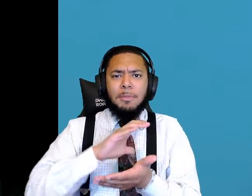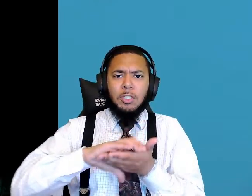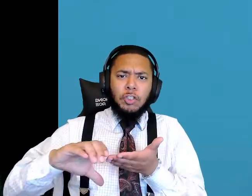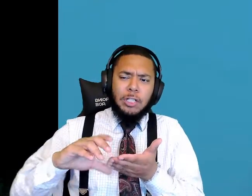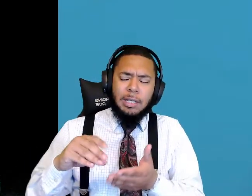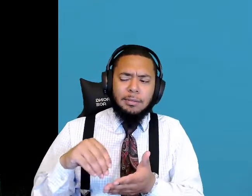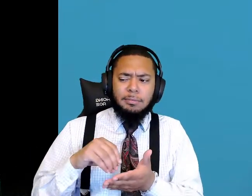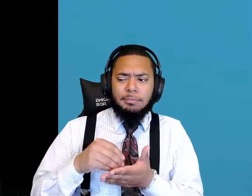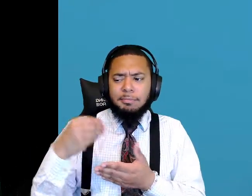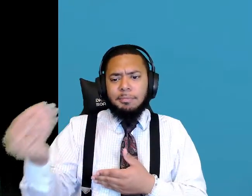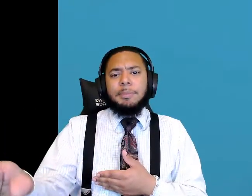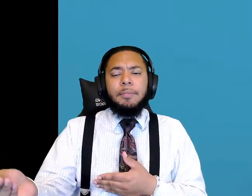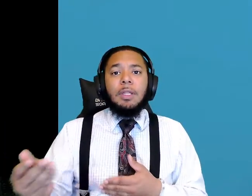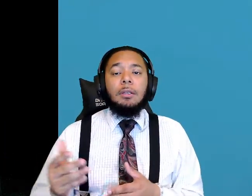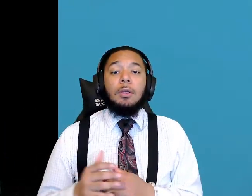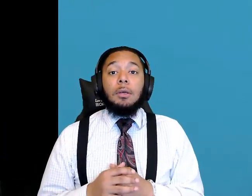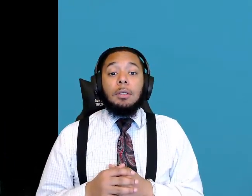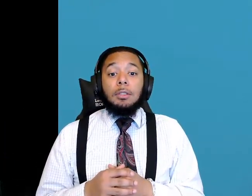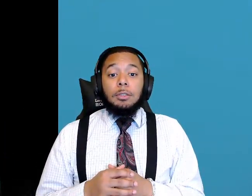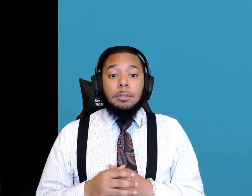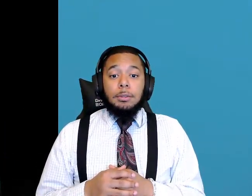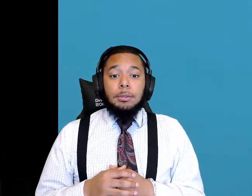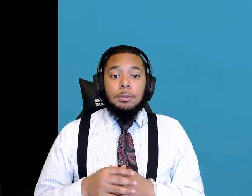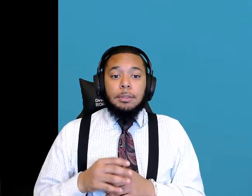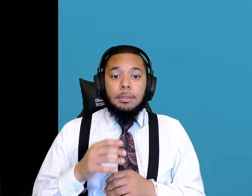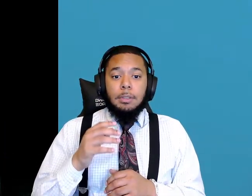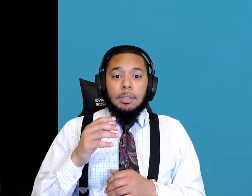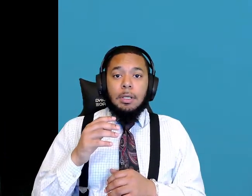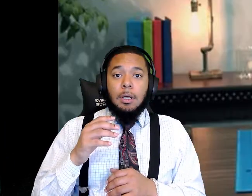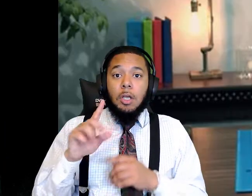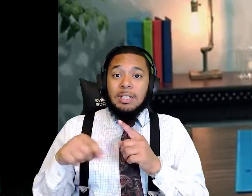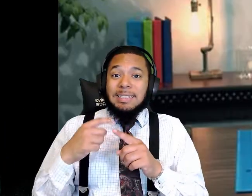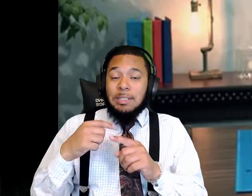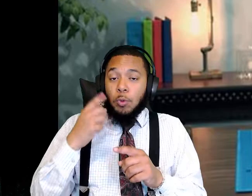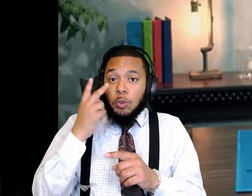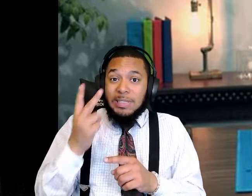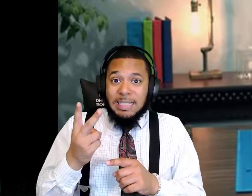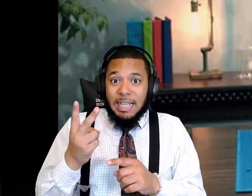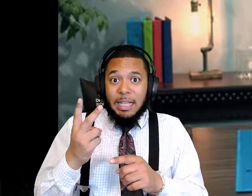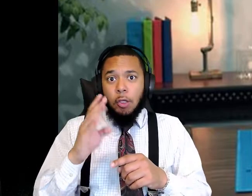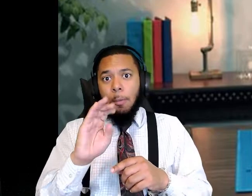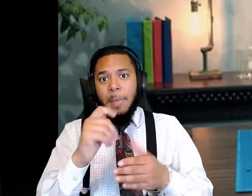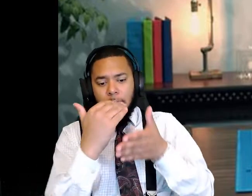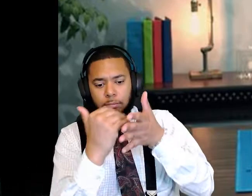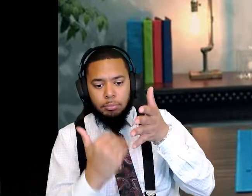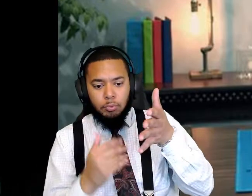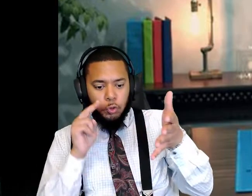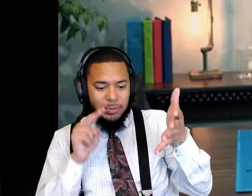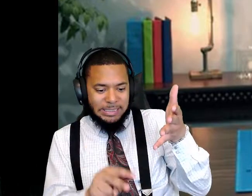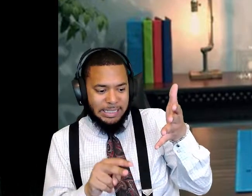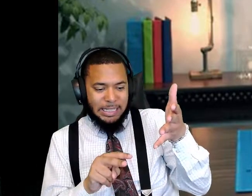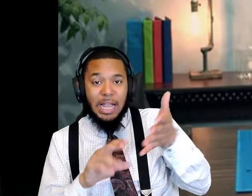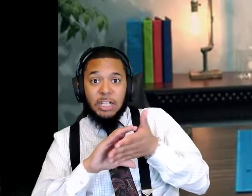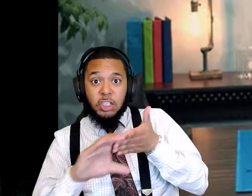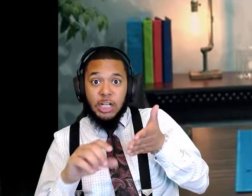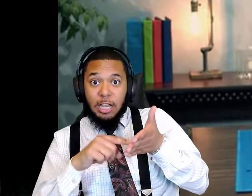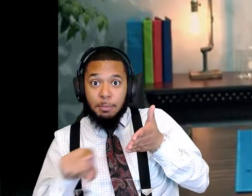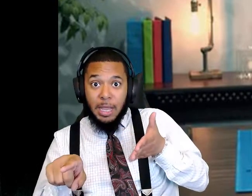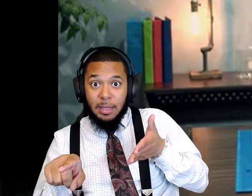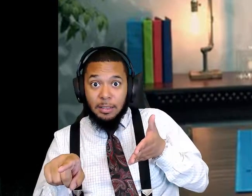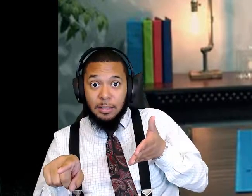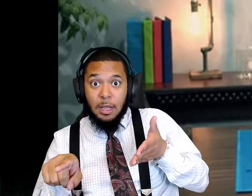5th check. So typically when you see this on your bank statement, it'll tell you which check it was. And in your booklet, there'll be maybe 20